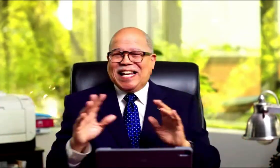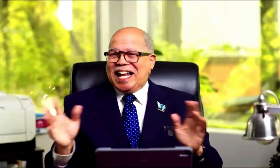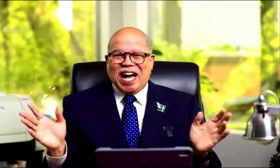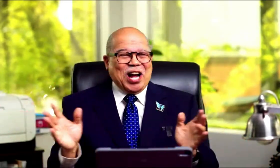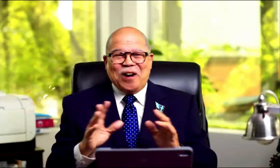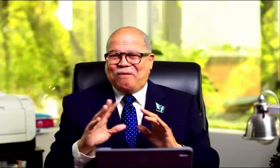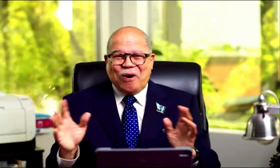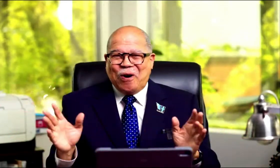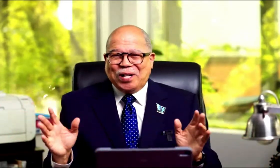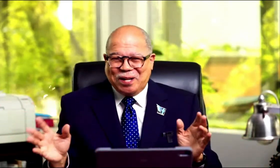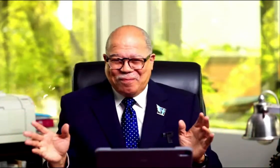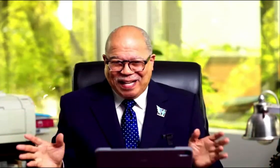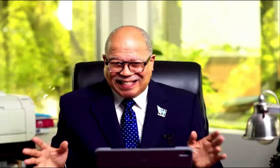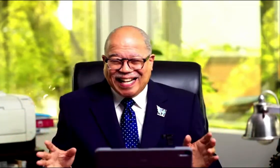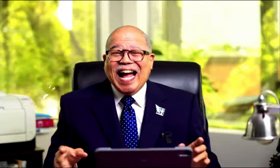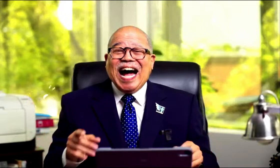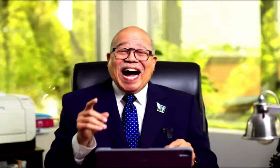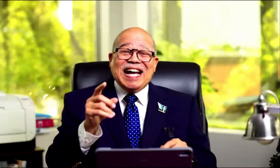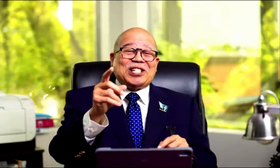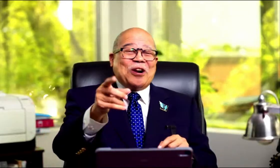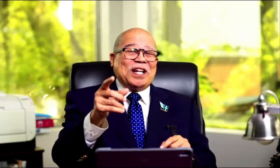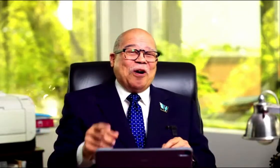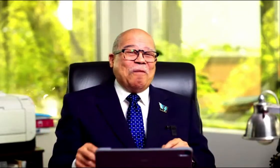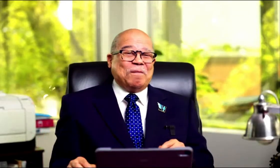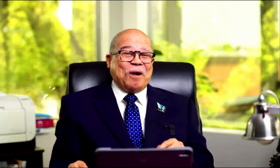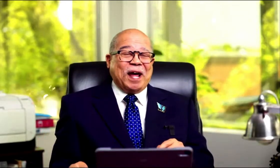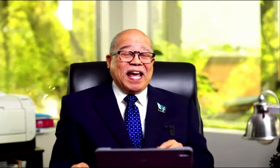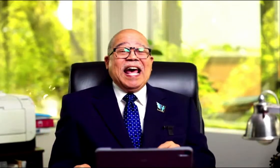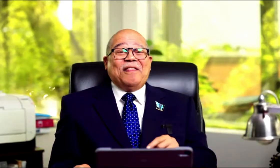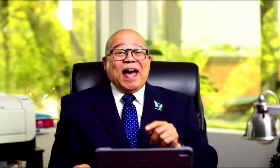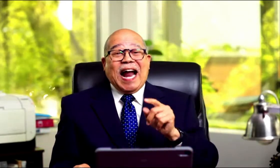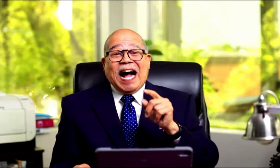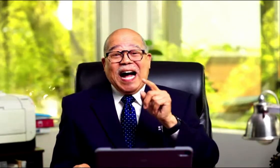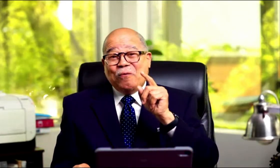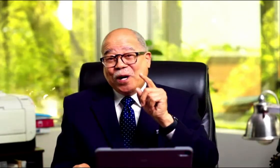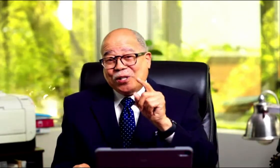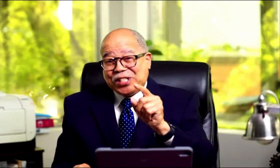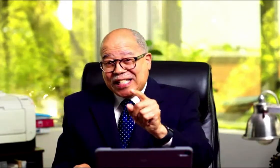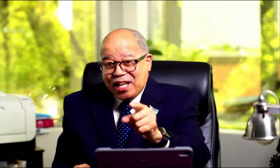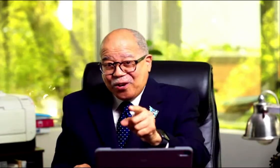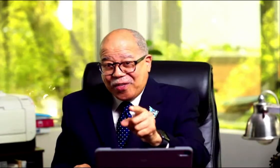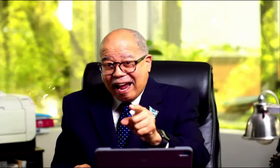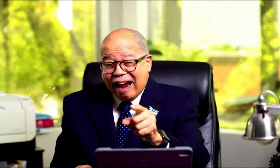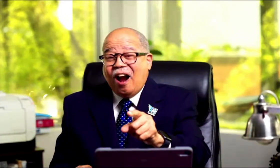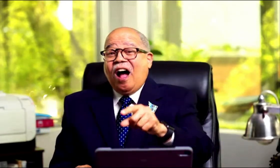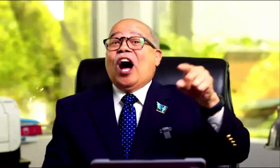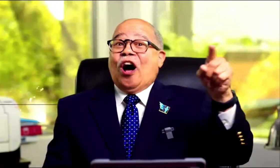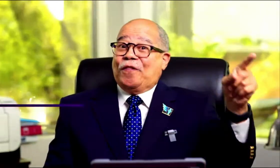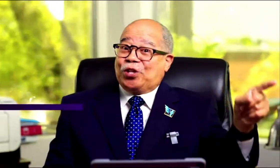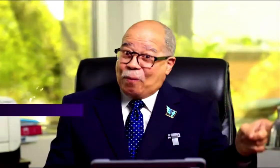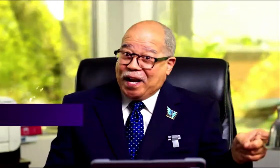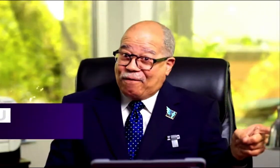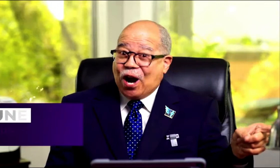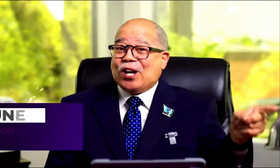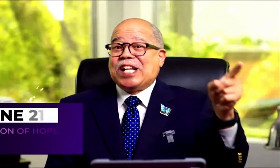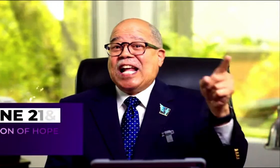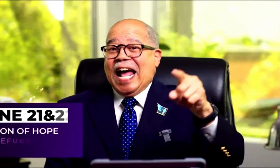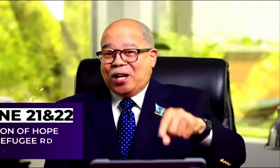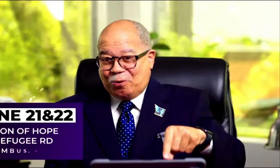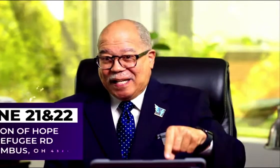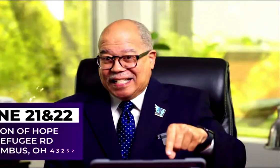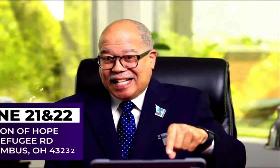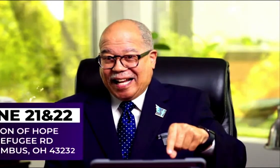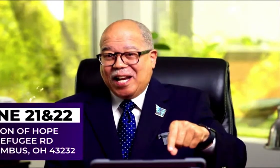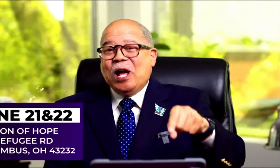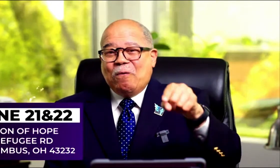You cannot afford to miss it. I certainly hope and pray that I will see you there on the